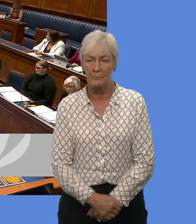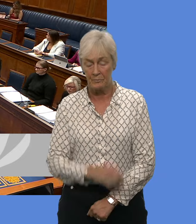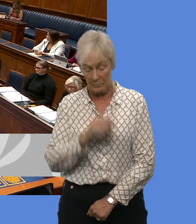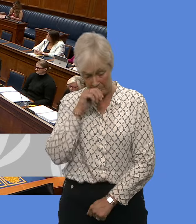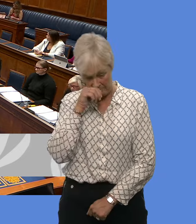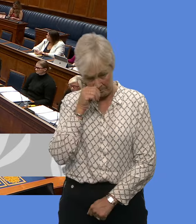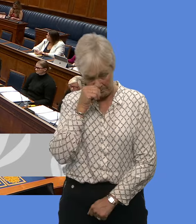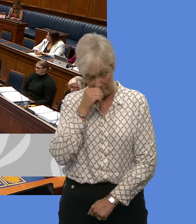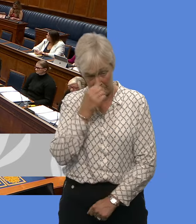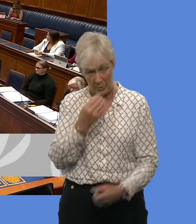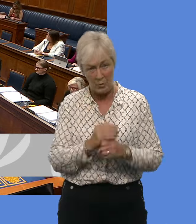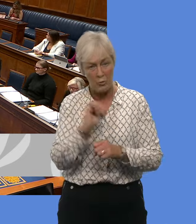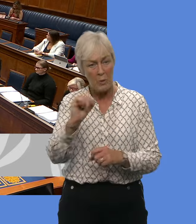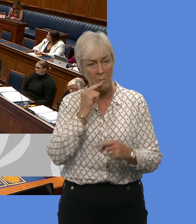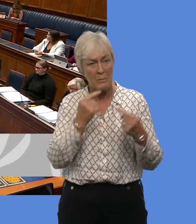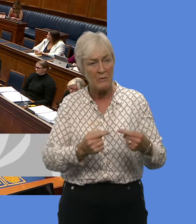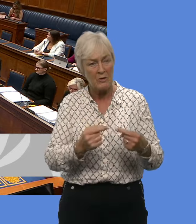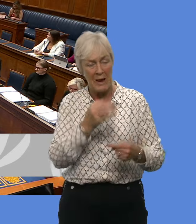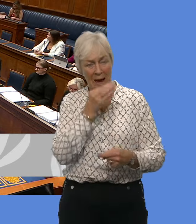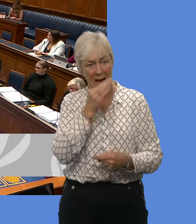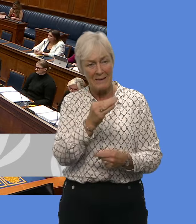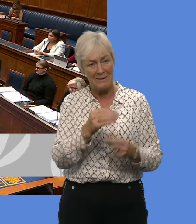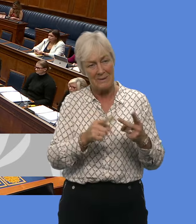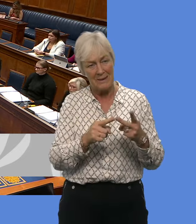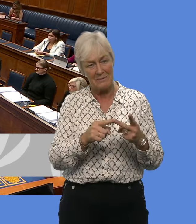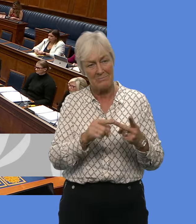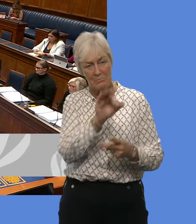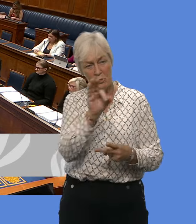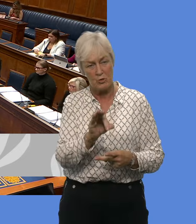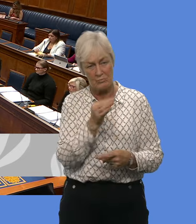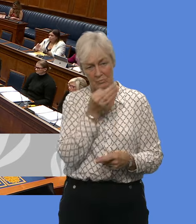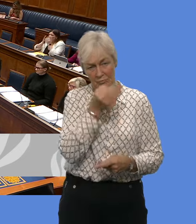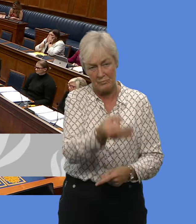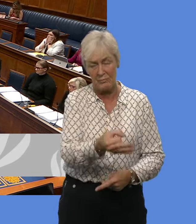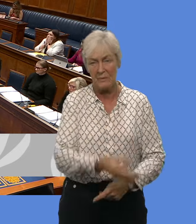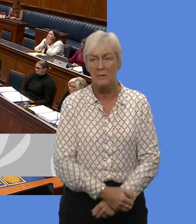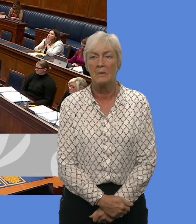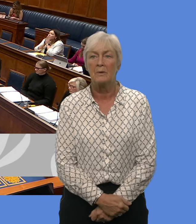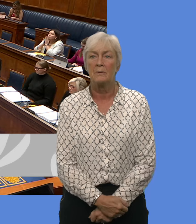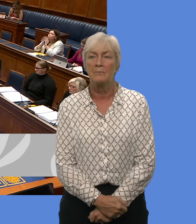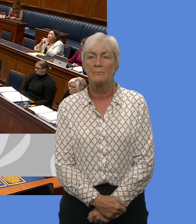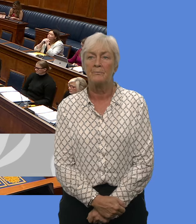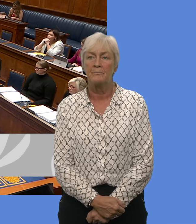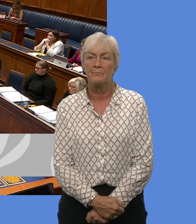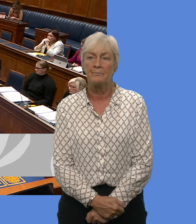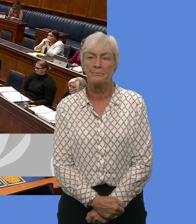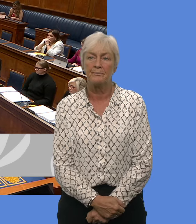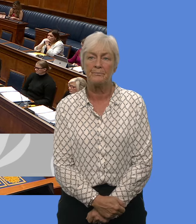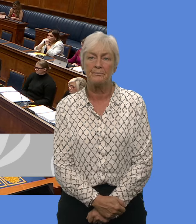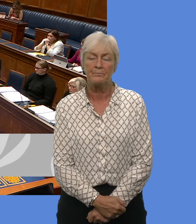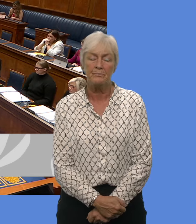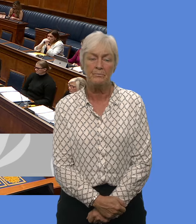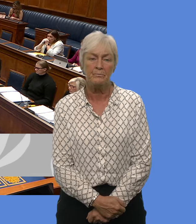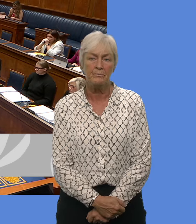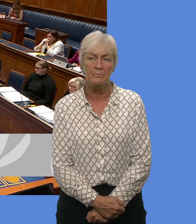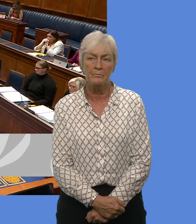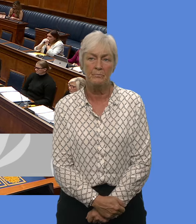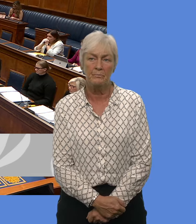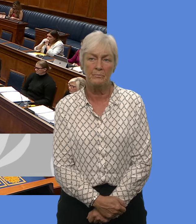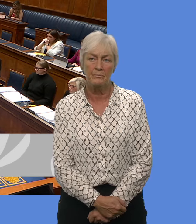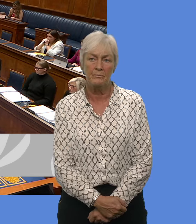With your permission, Mr. Speaker, I'd ask the Junior Minister to answer this question. Junior Minister. Thank you, Mr.